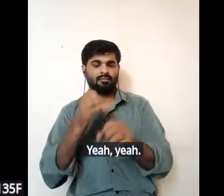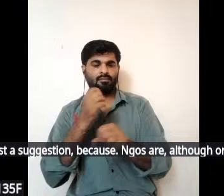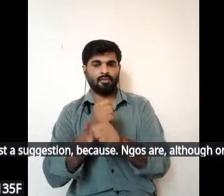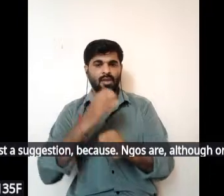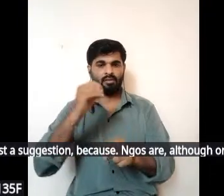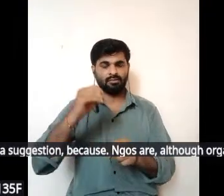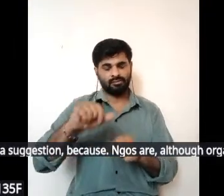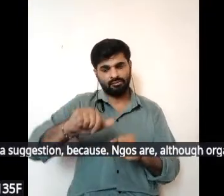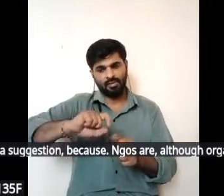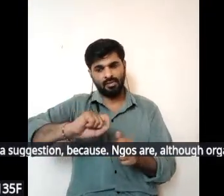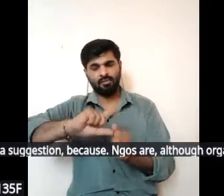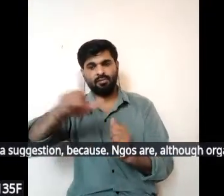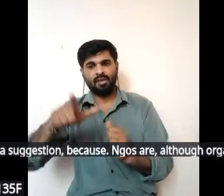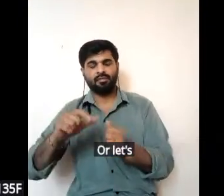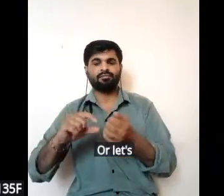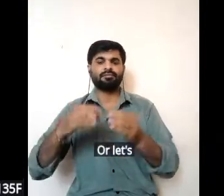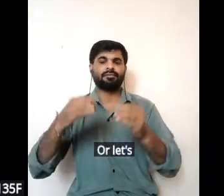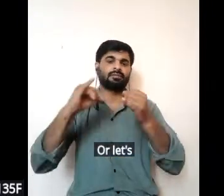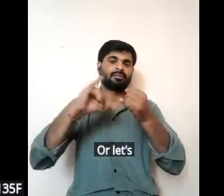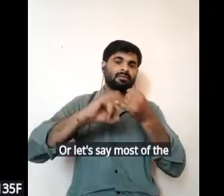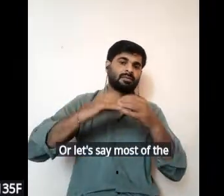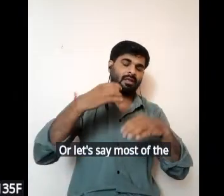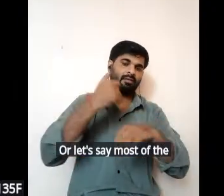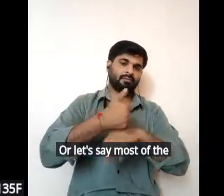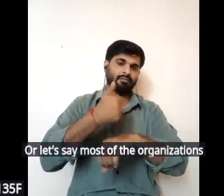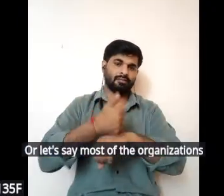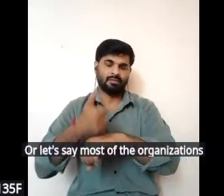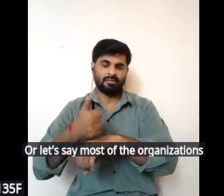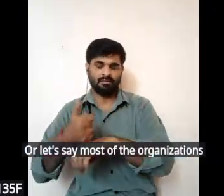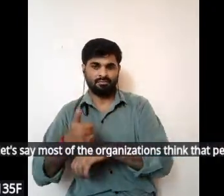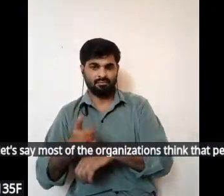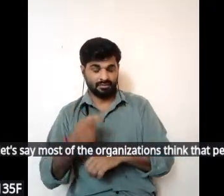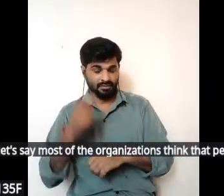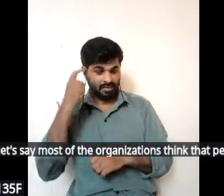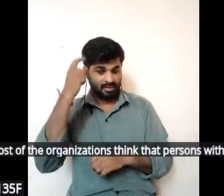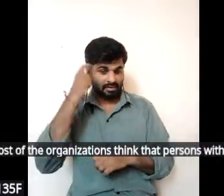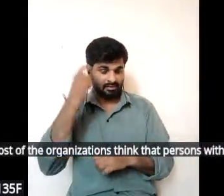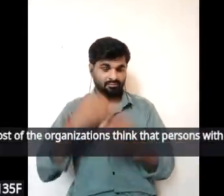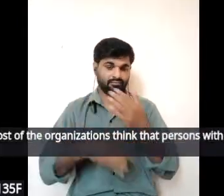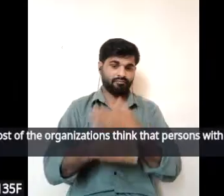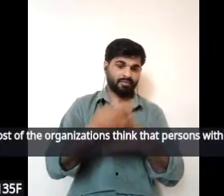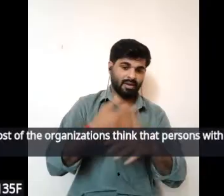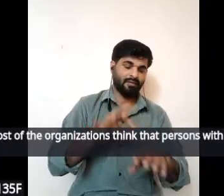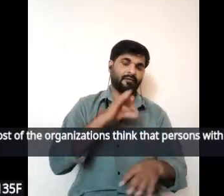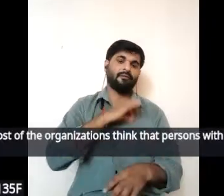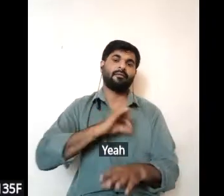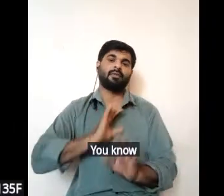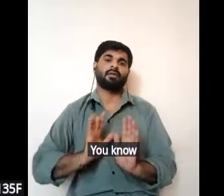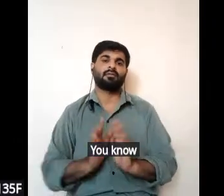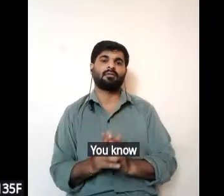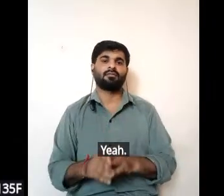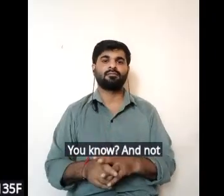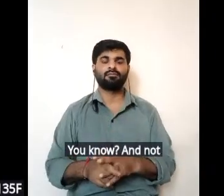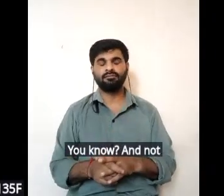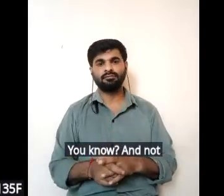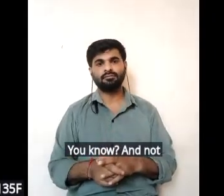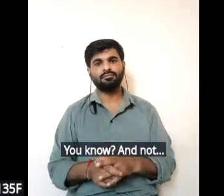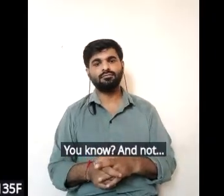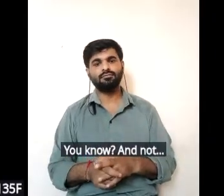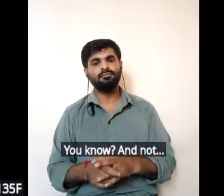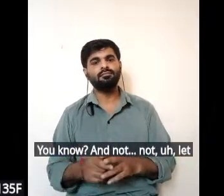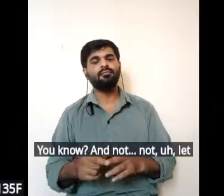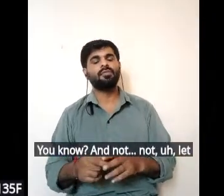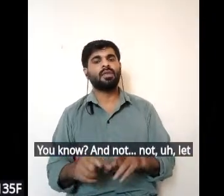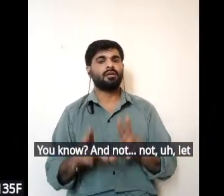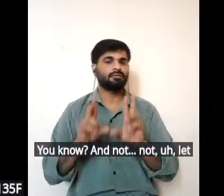are, or let's say most of the organizations think that persons with disabilities are beneficiaries, yeah. and not let's